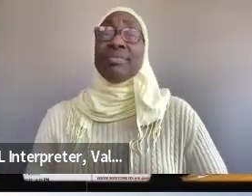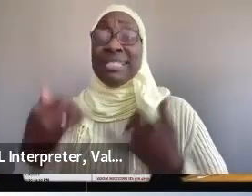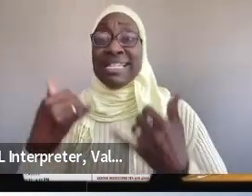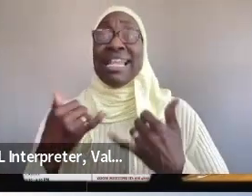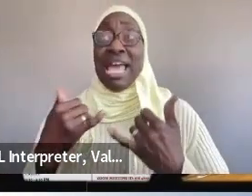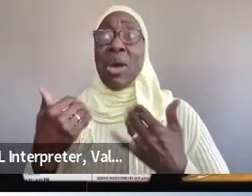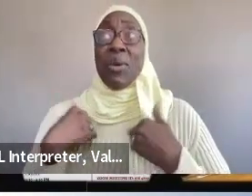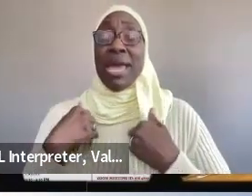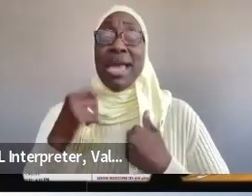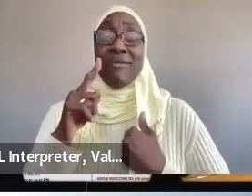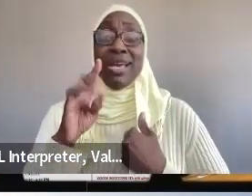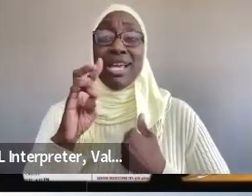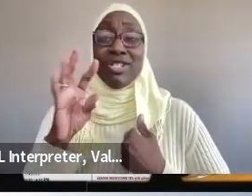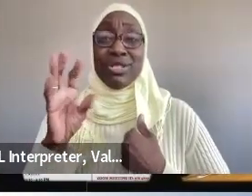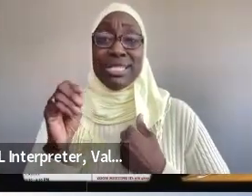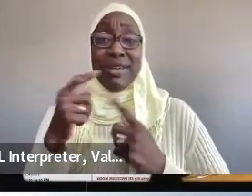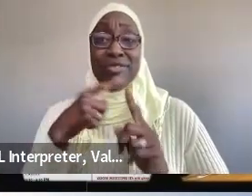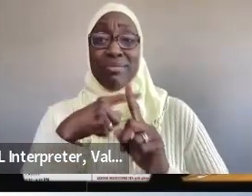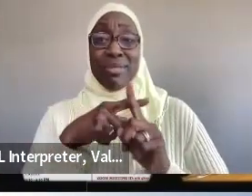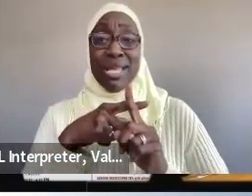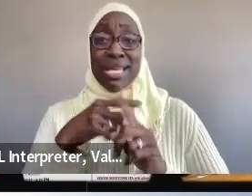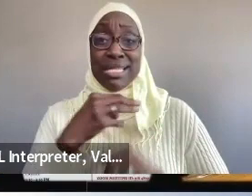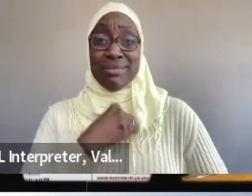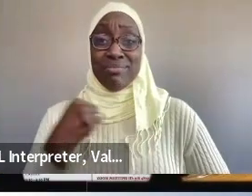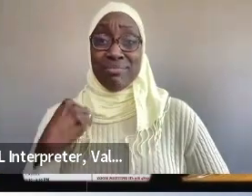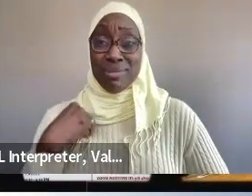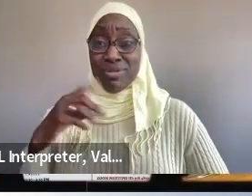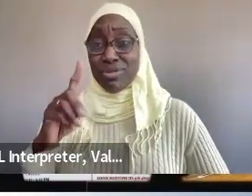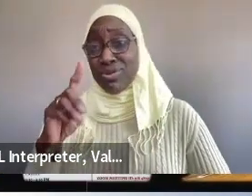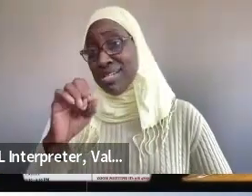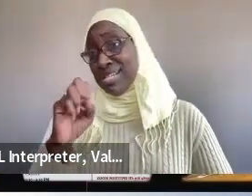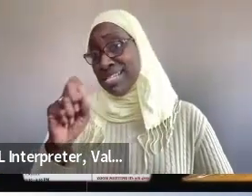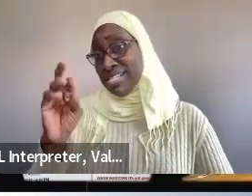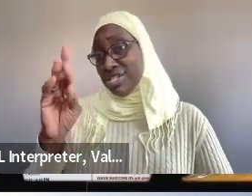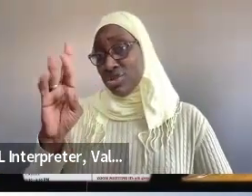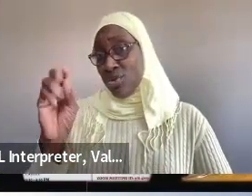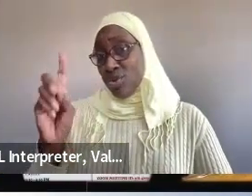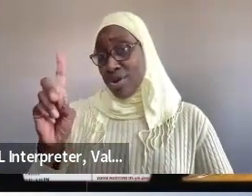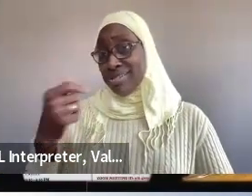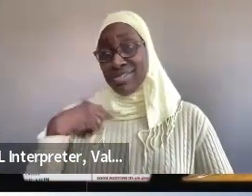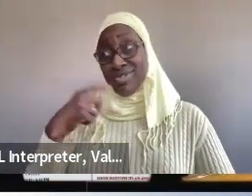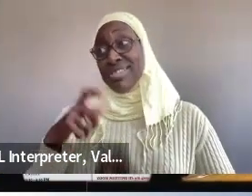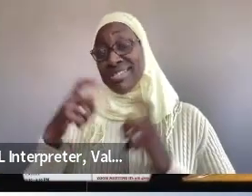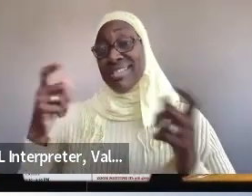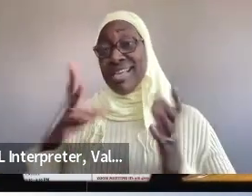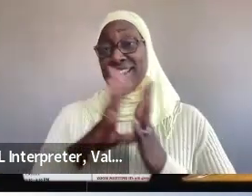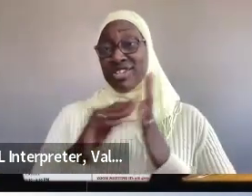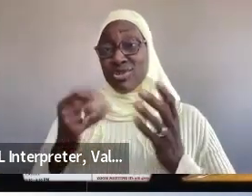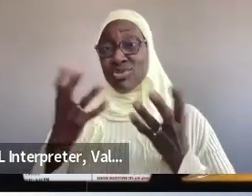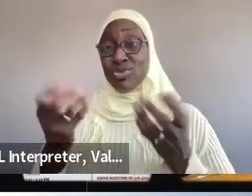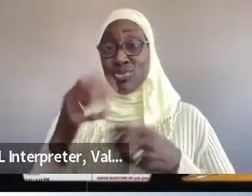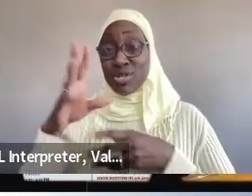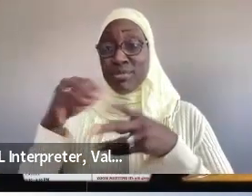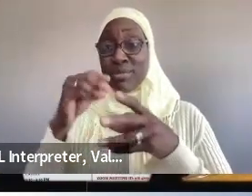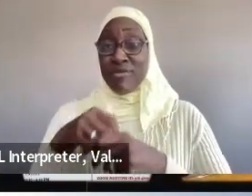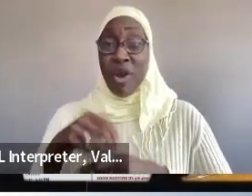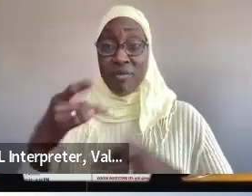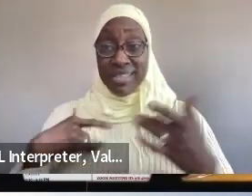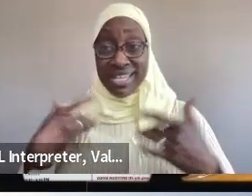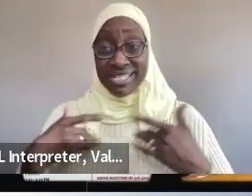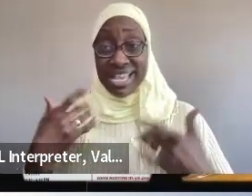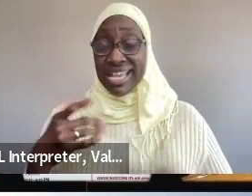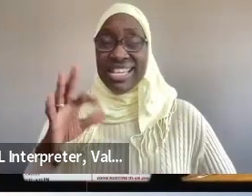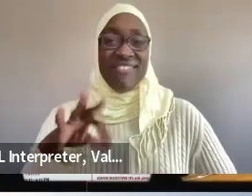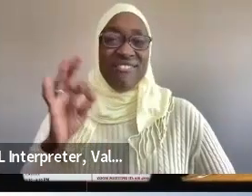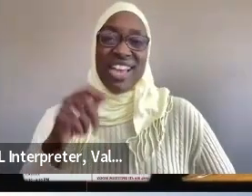170 plus members on Discord, so there are a lot of students and a lot of people that want to do this work and are excited about it, but finding them is really